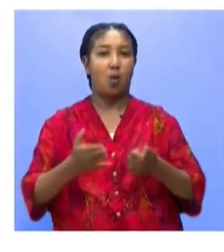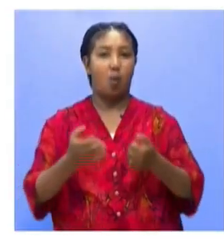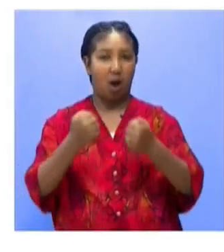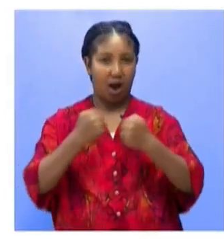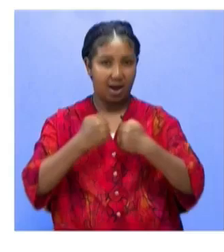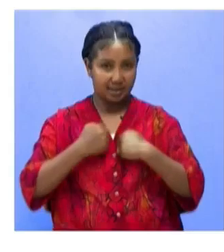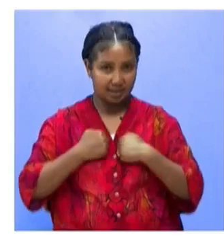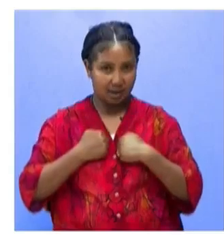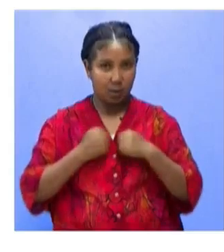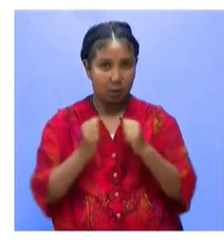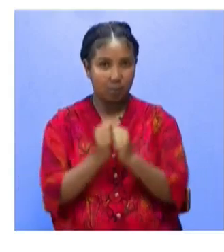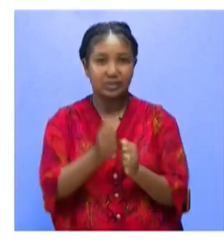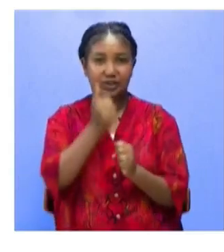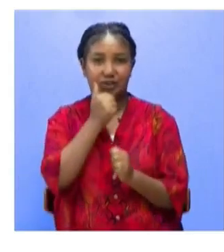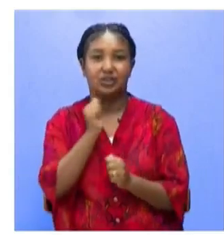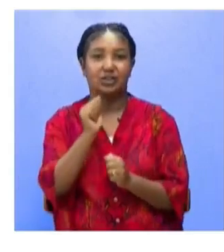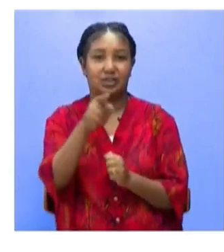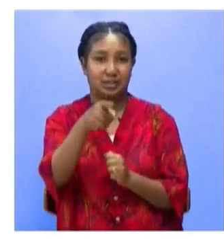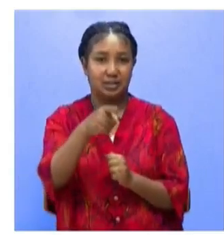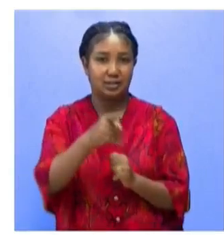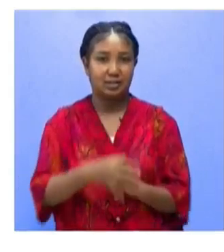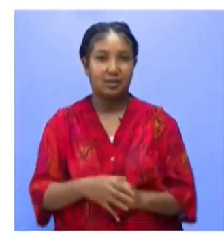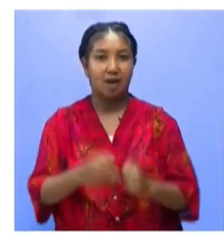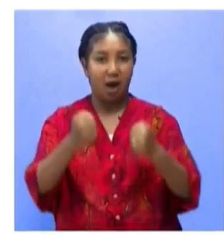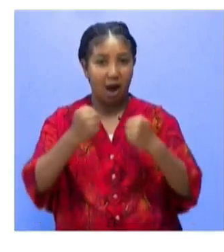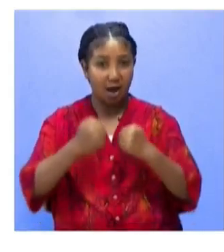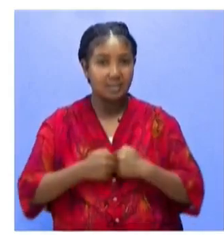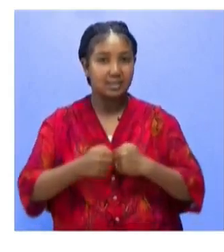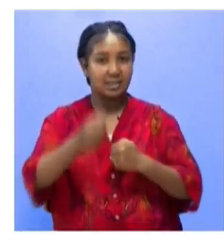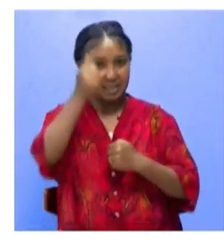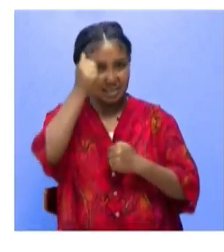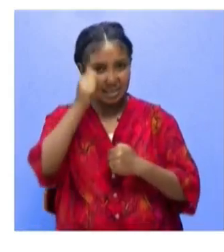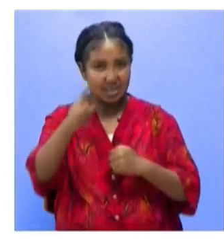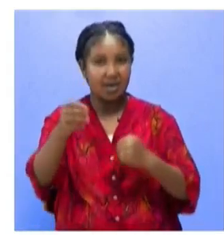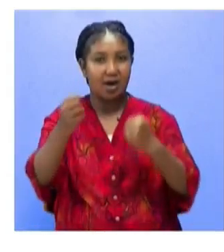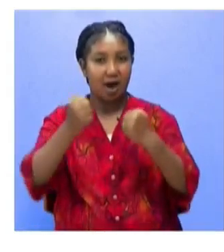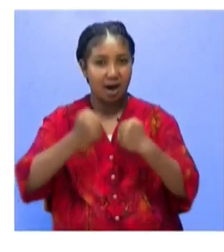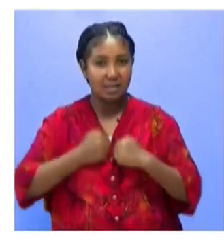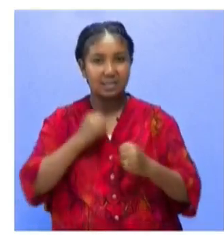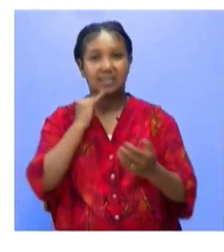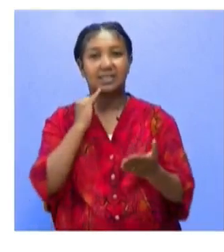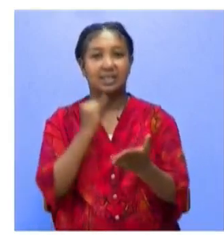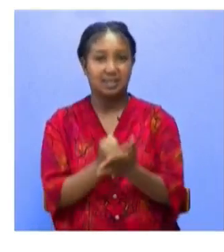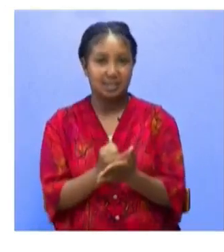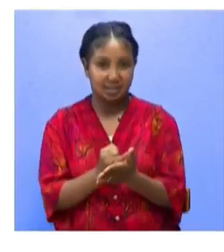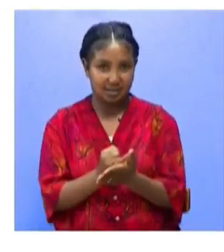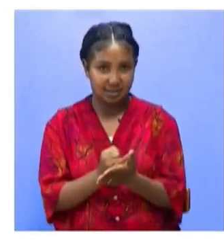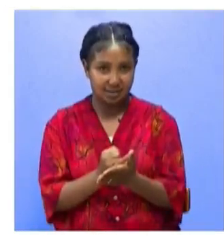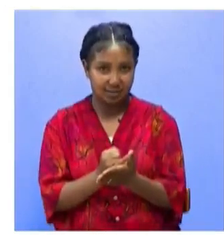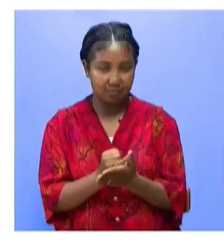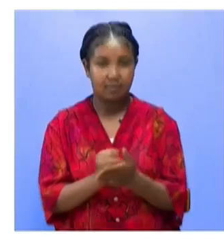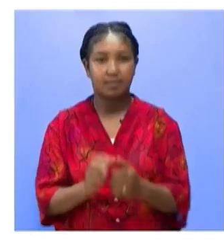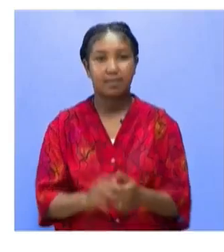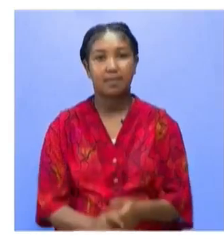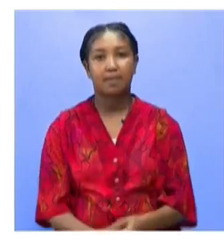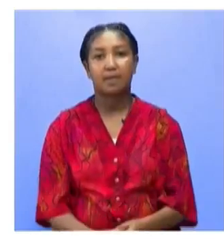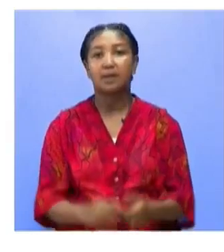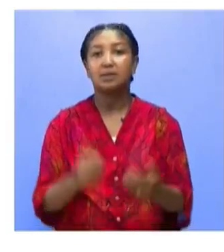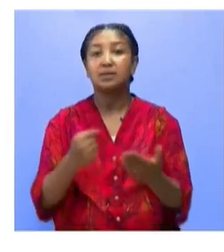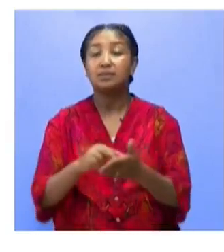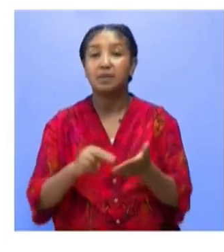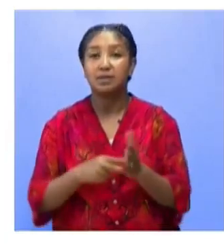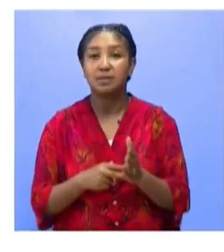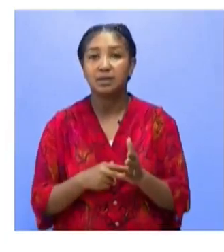Has she, has he, has it. This